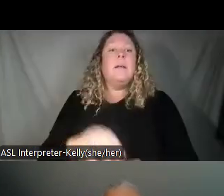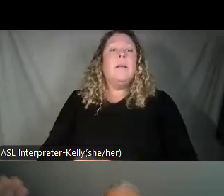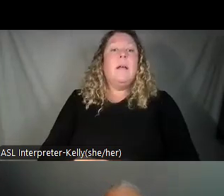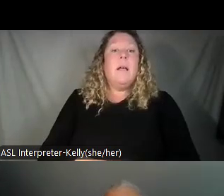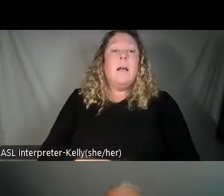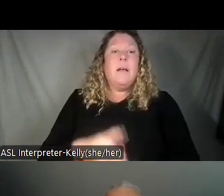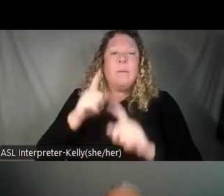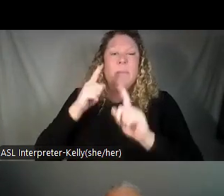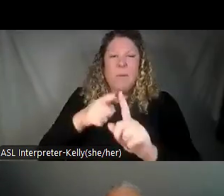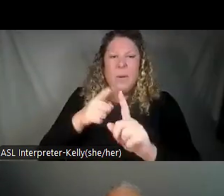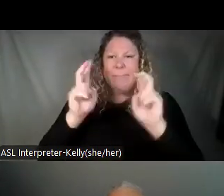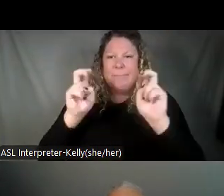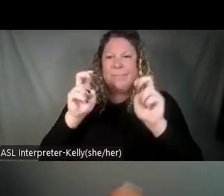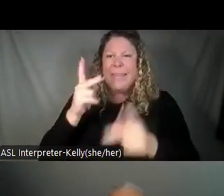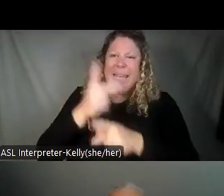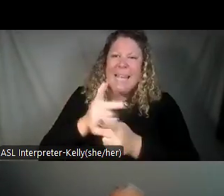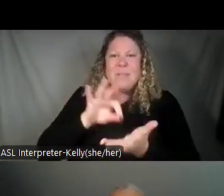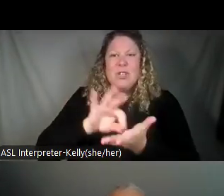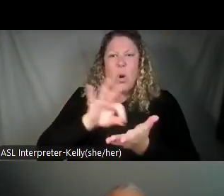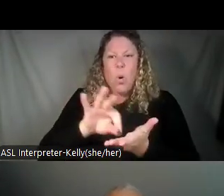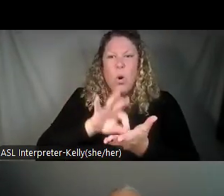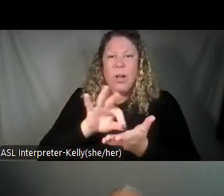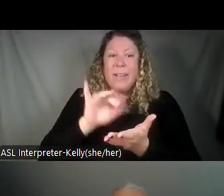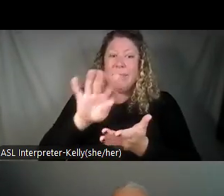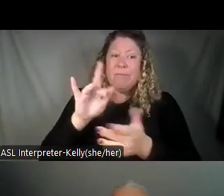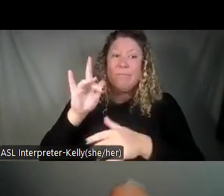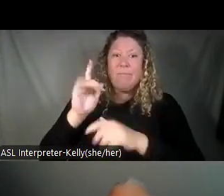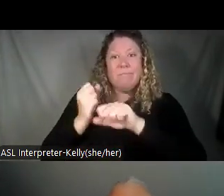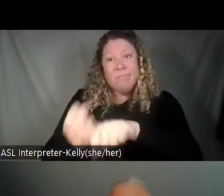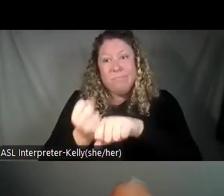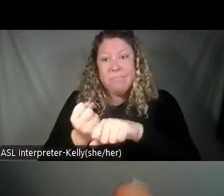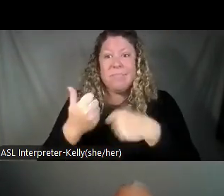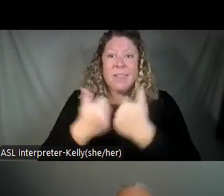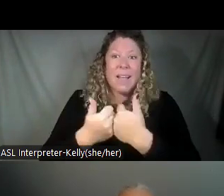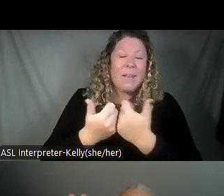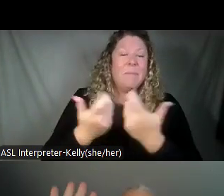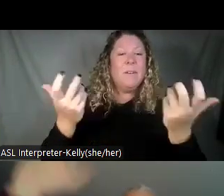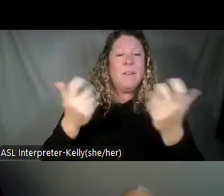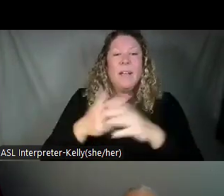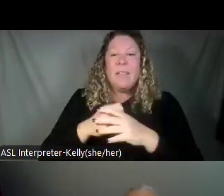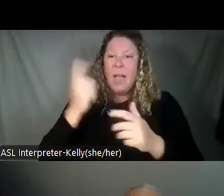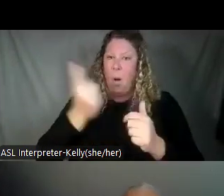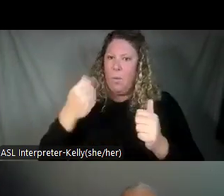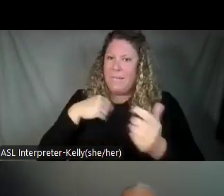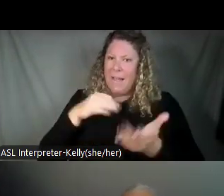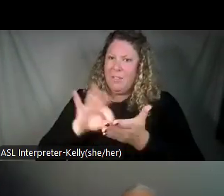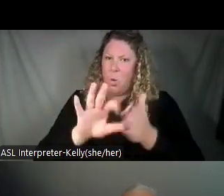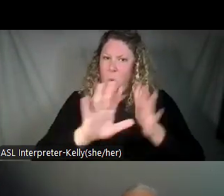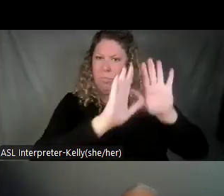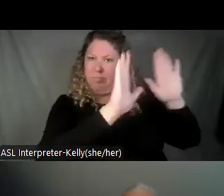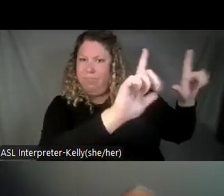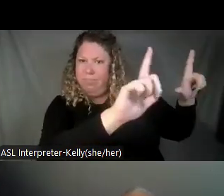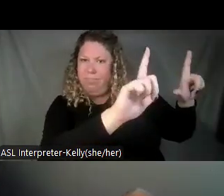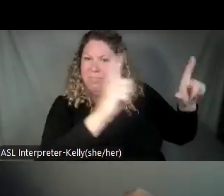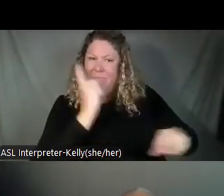score and letting everyone know. If you've been to a ball game or any sort of sports game, they put the scoreboard on the wall so you can see